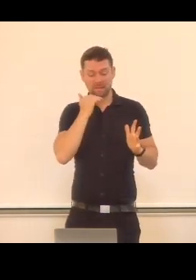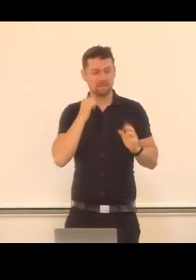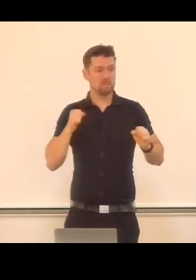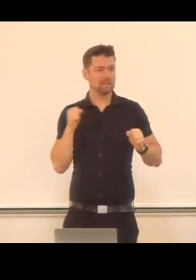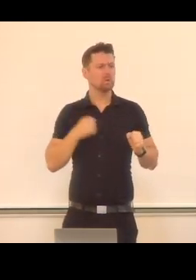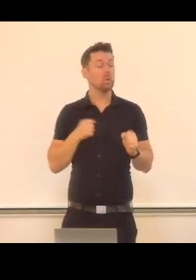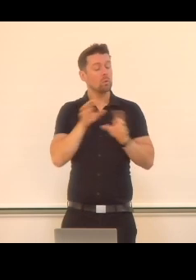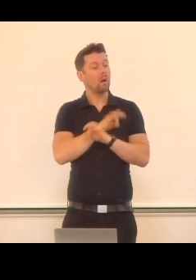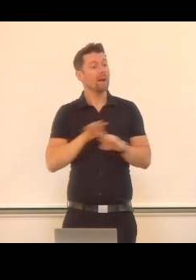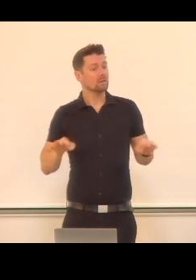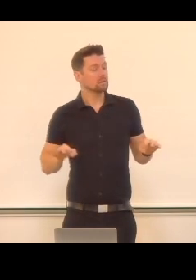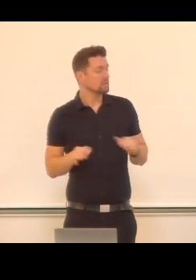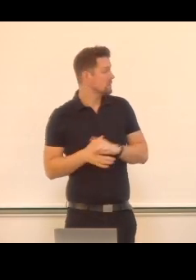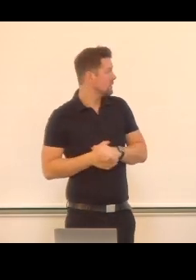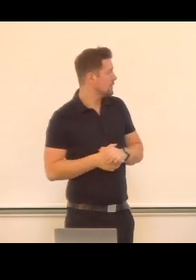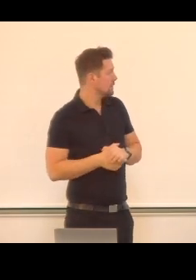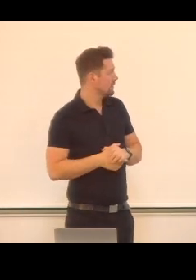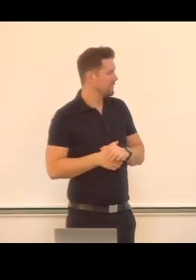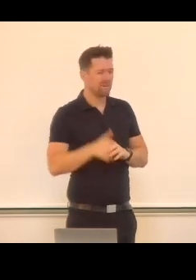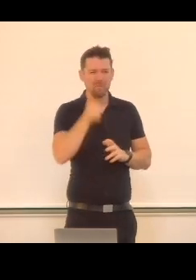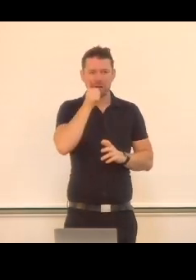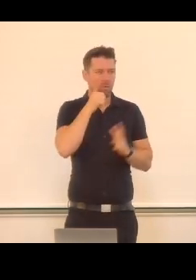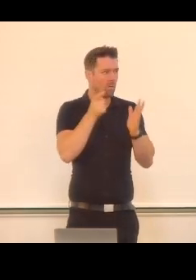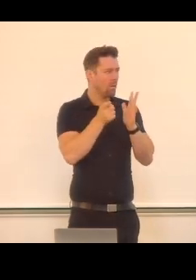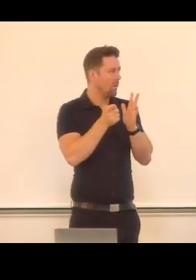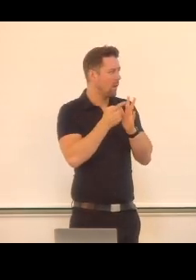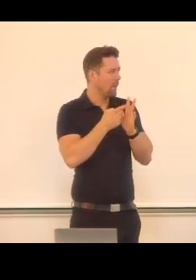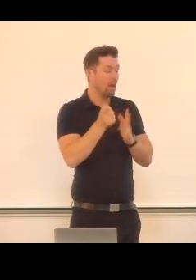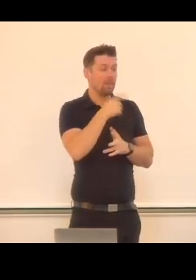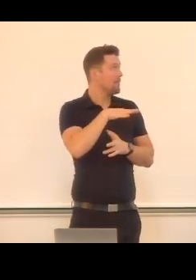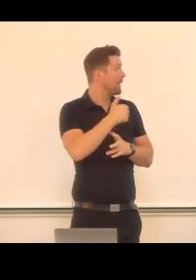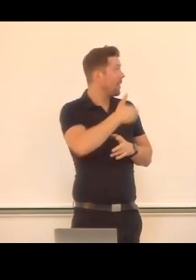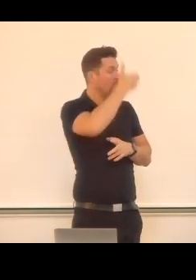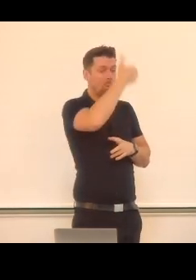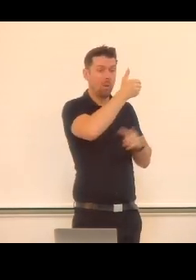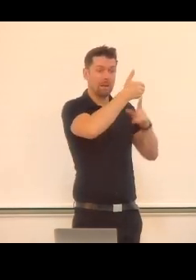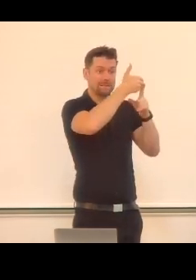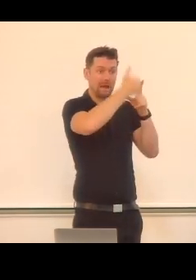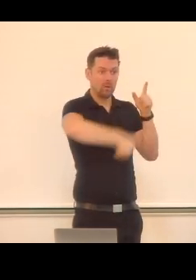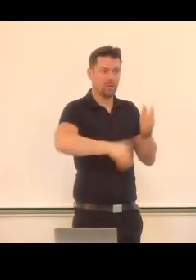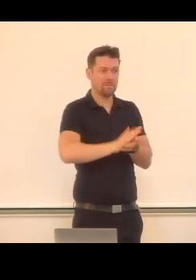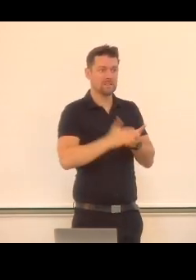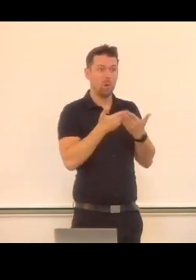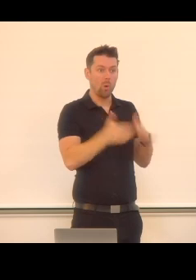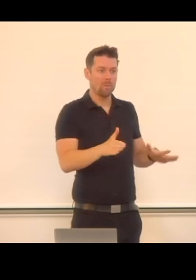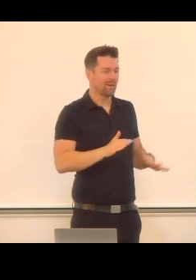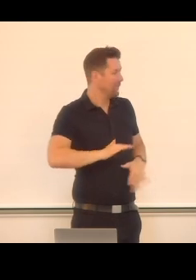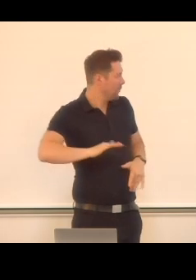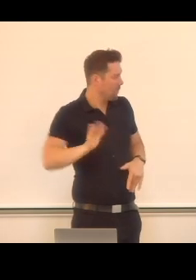quiet. But I know in other missions on the left, they took down that wall, and then you're open to all the